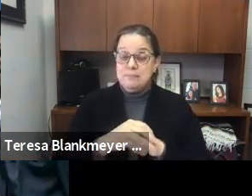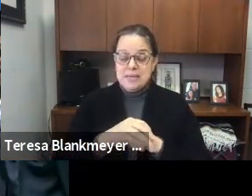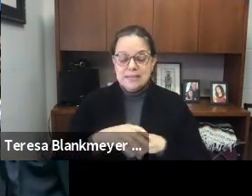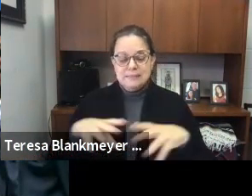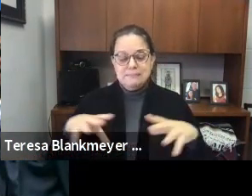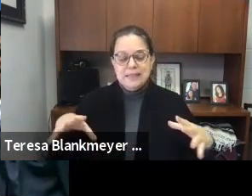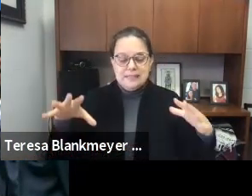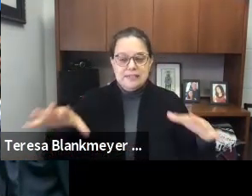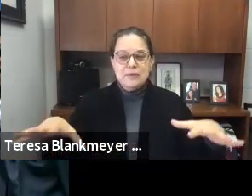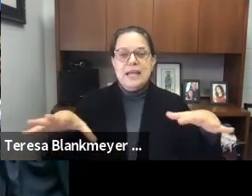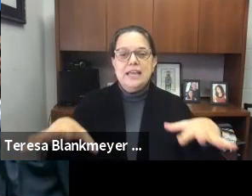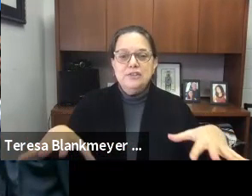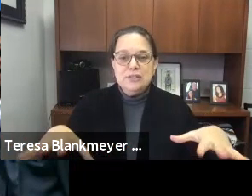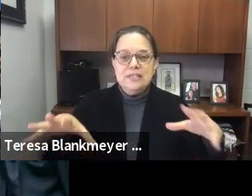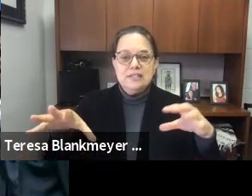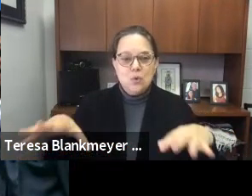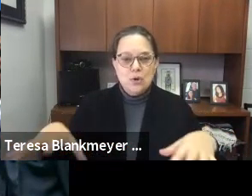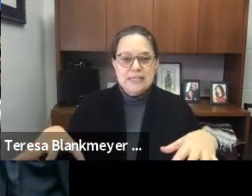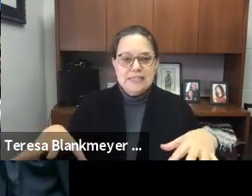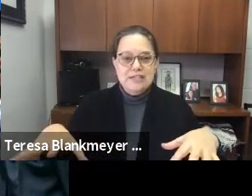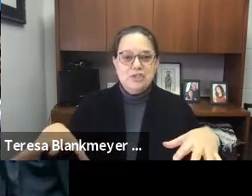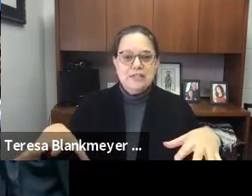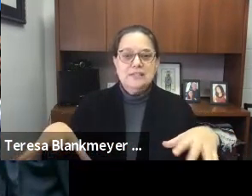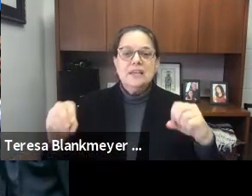interesting one, because it meant that different agencies and